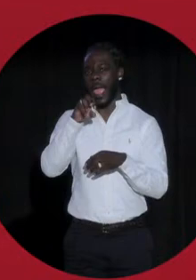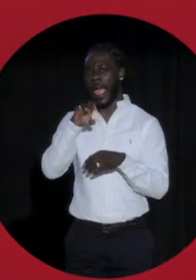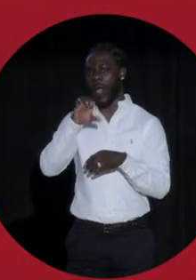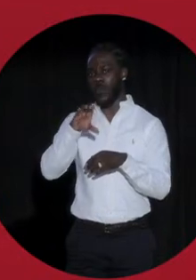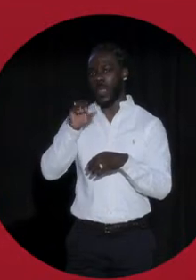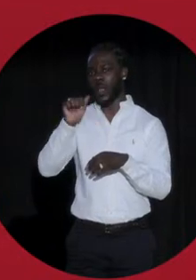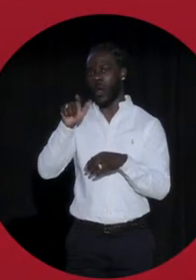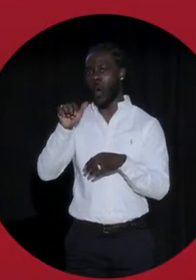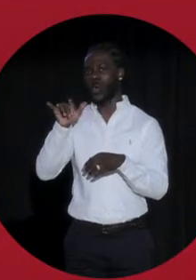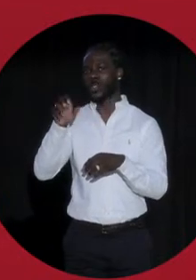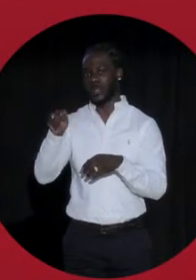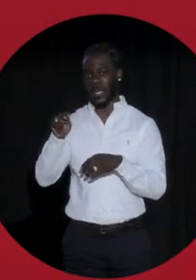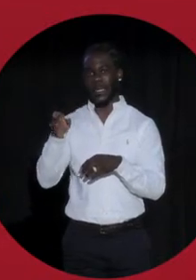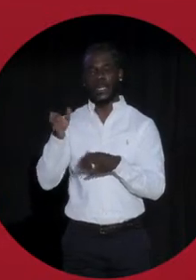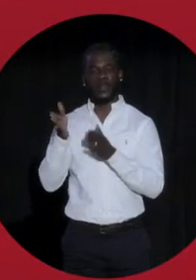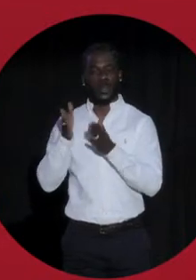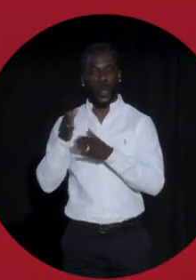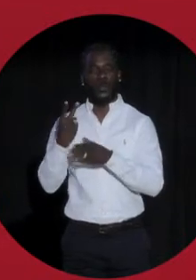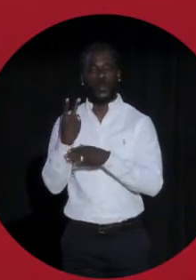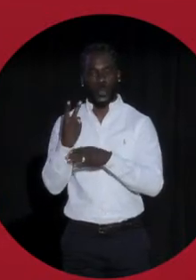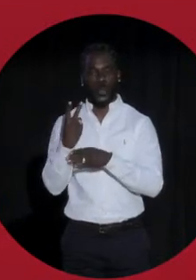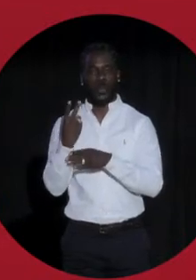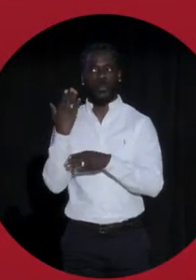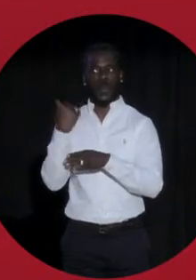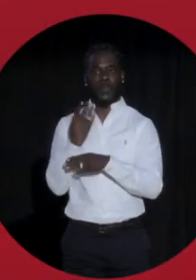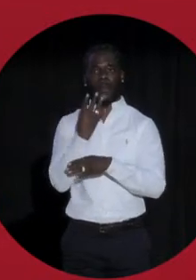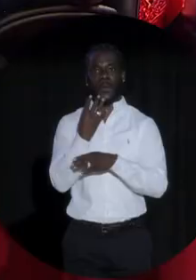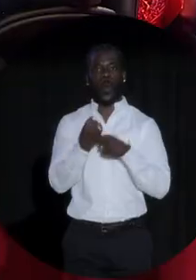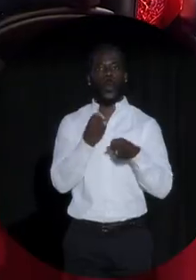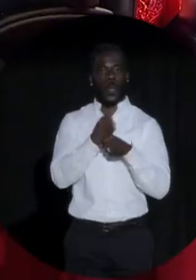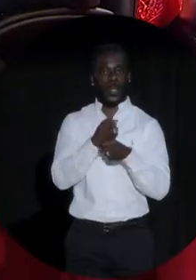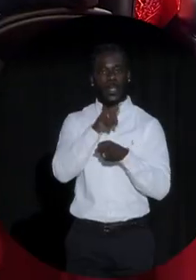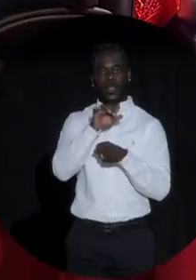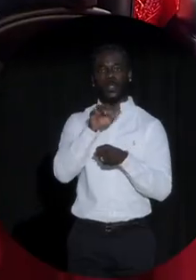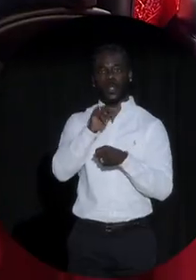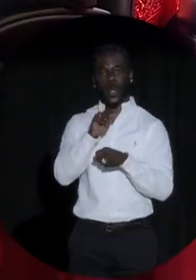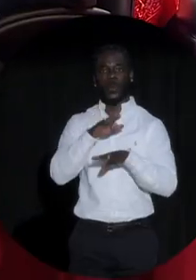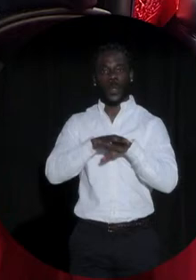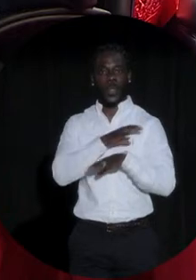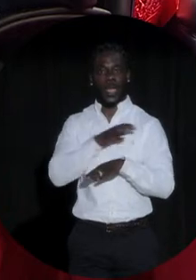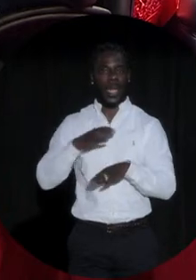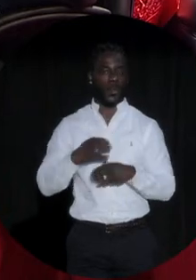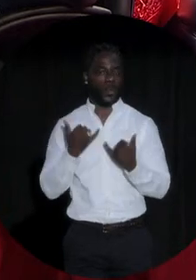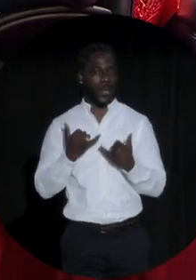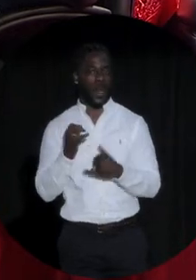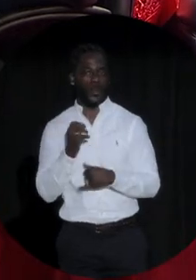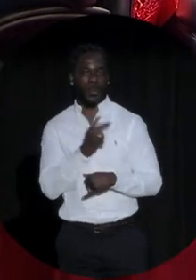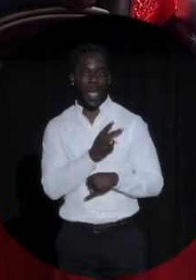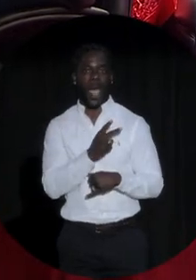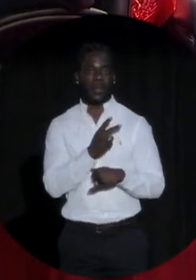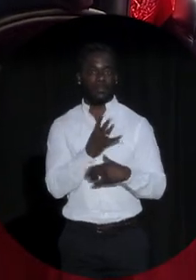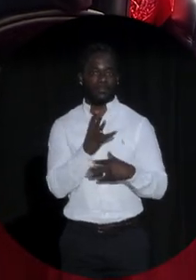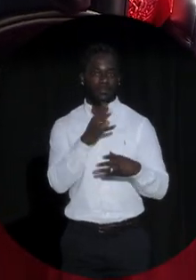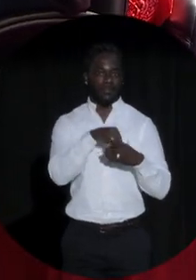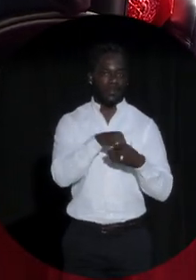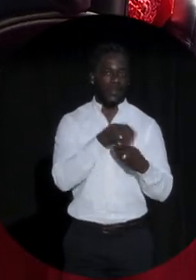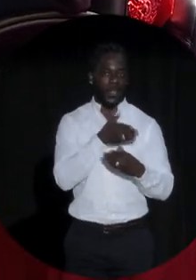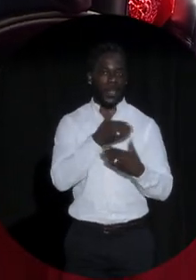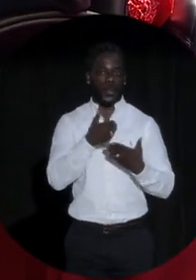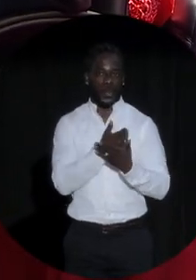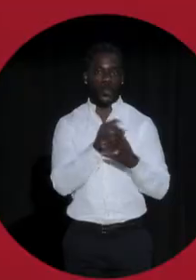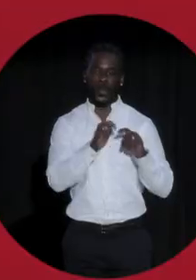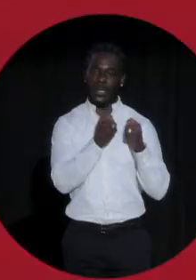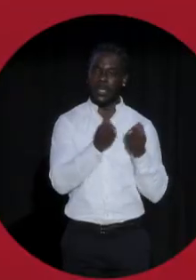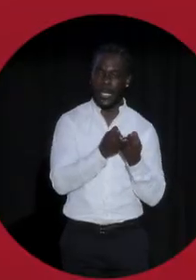who served two previous four-year terms on the council and is now returning as a part of this new body.